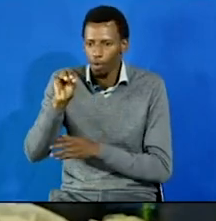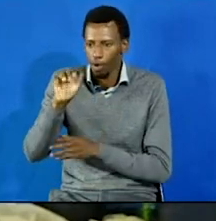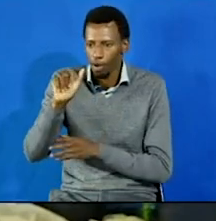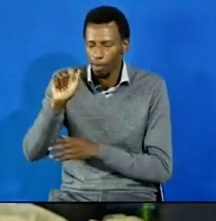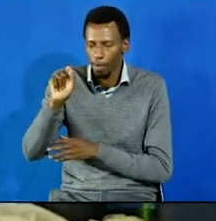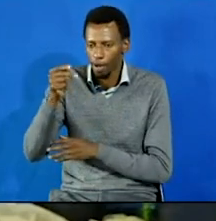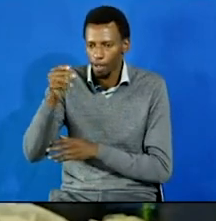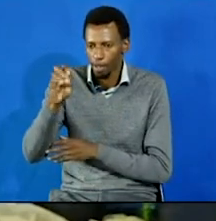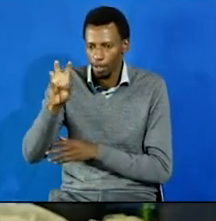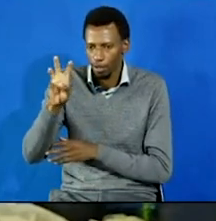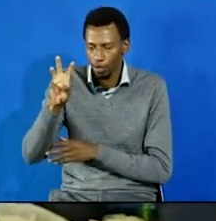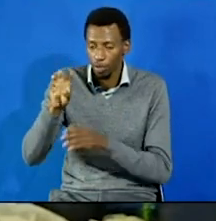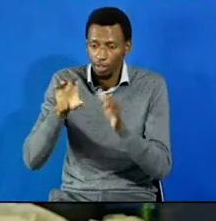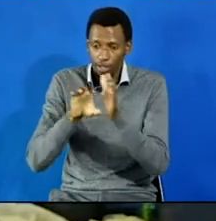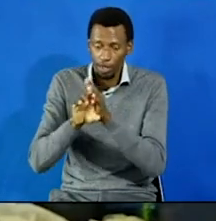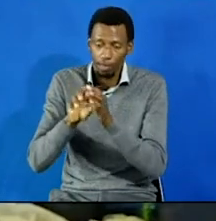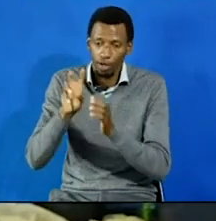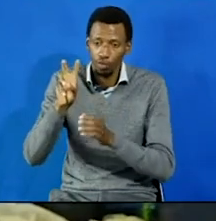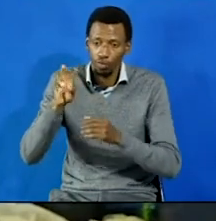That go,